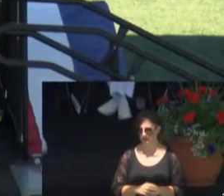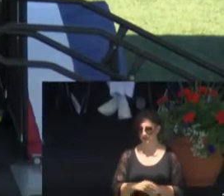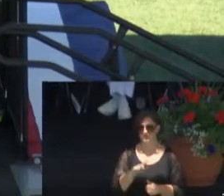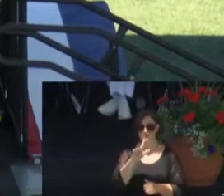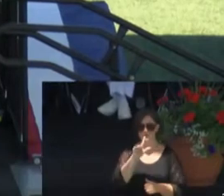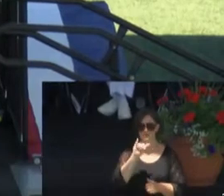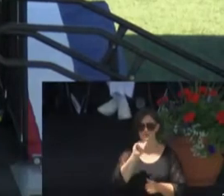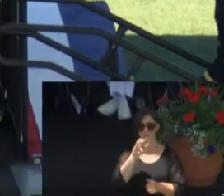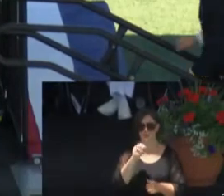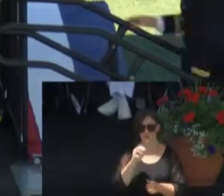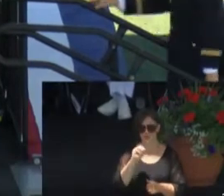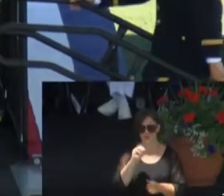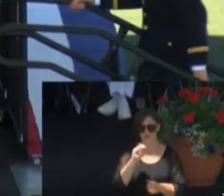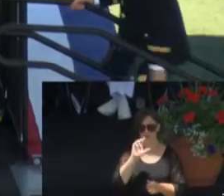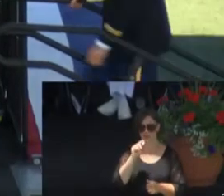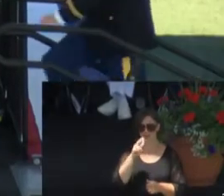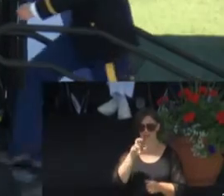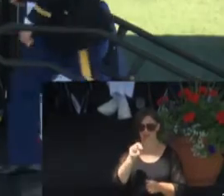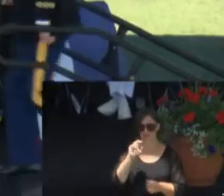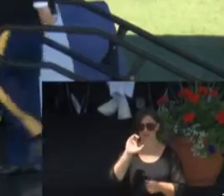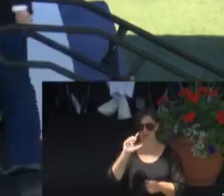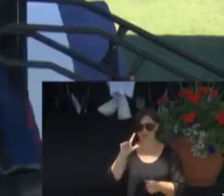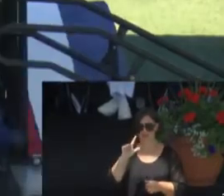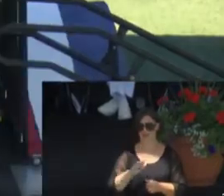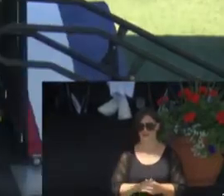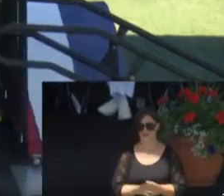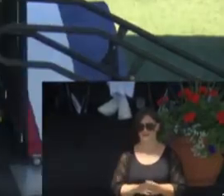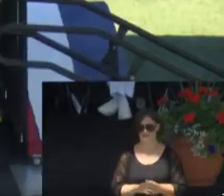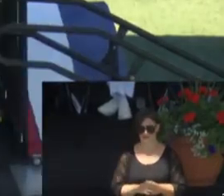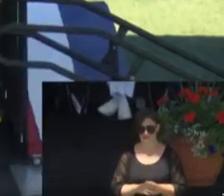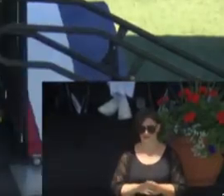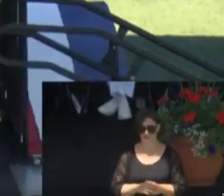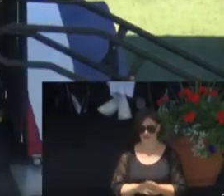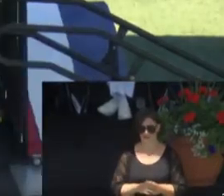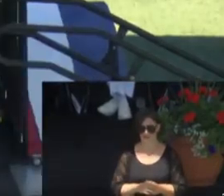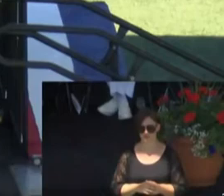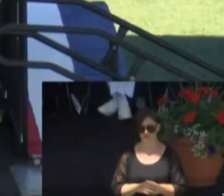Liam Malachi Deegan, cum laude.